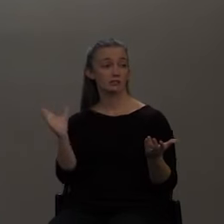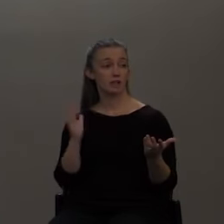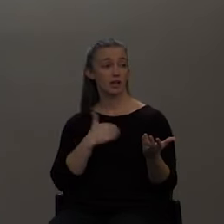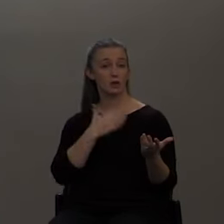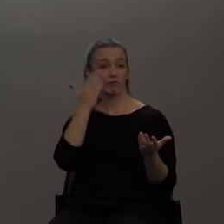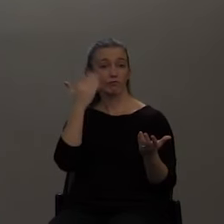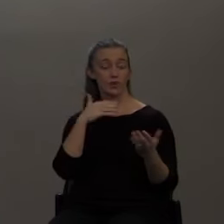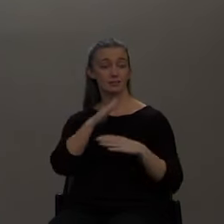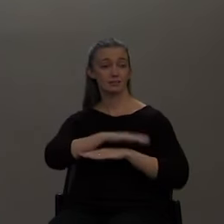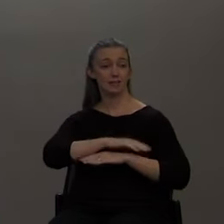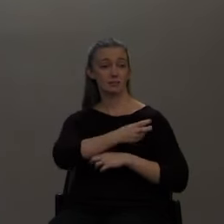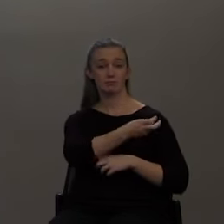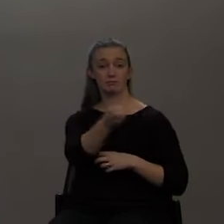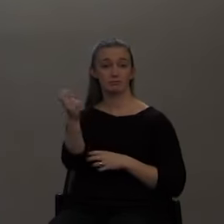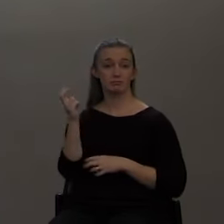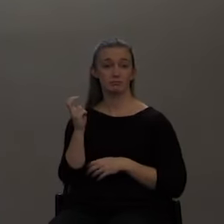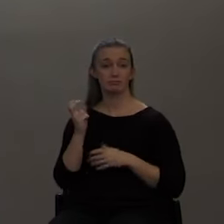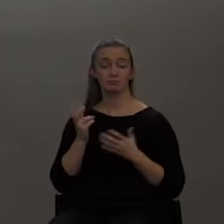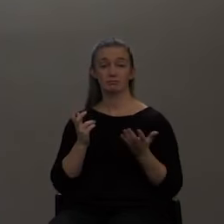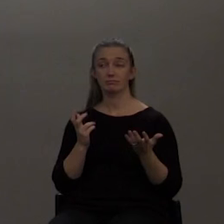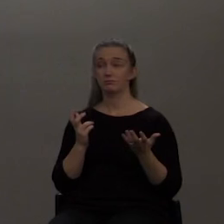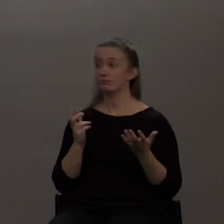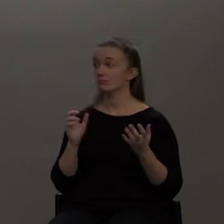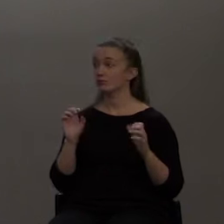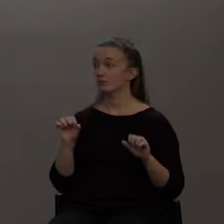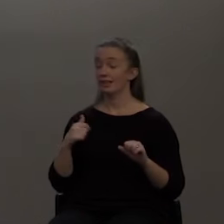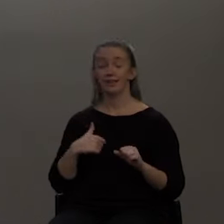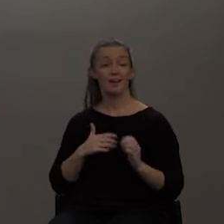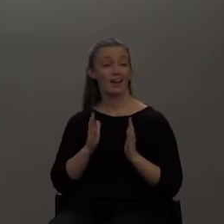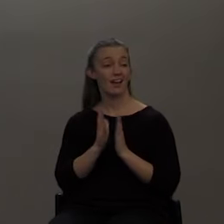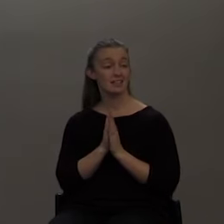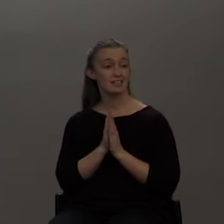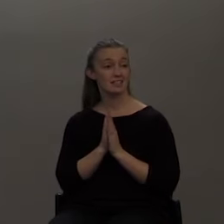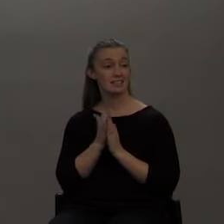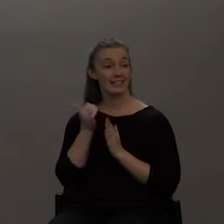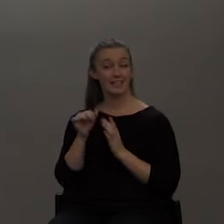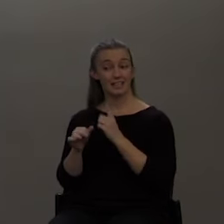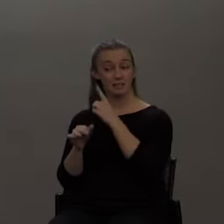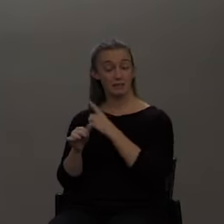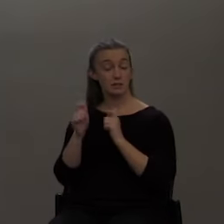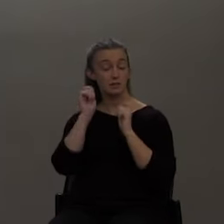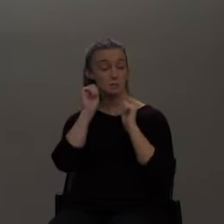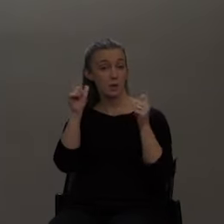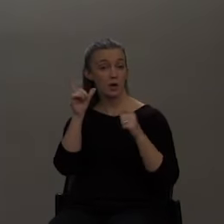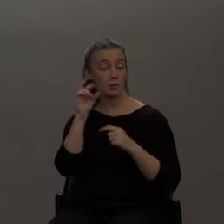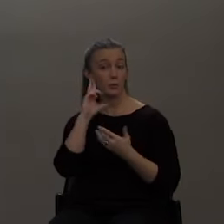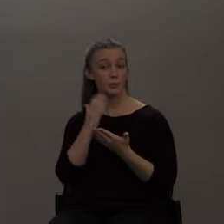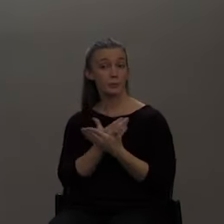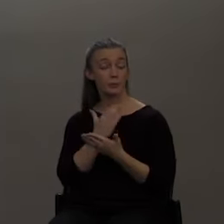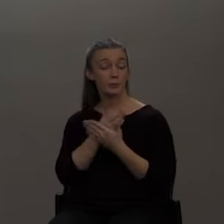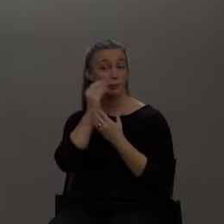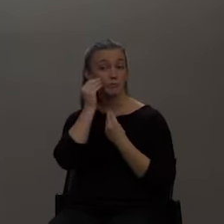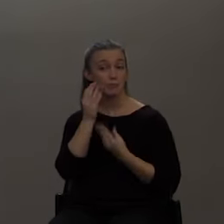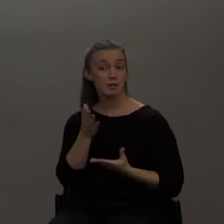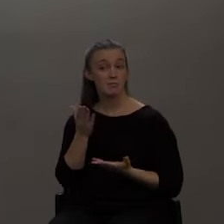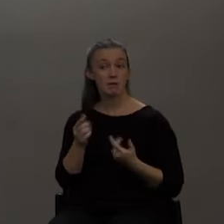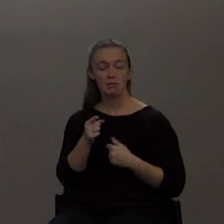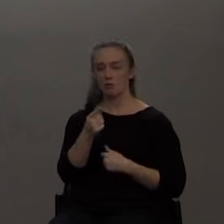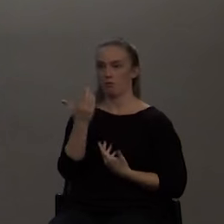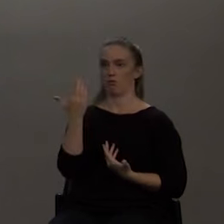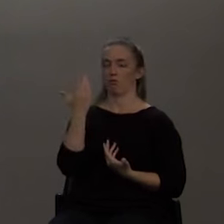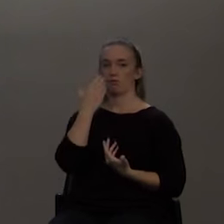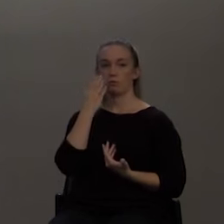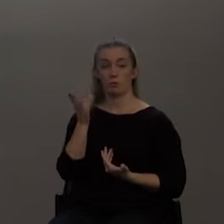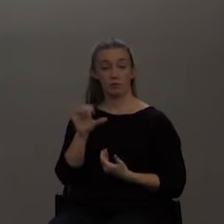from our front tables here about what you've heard? Can I ask, is there anything in here that was a surprise or new to you that maybe you weren't aware of